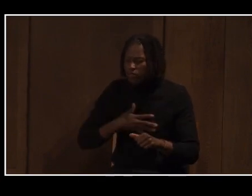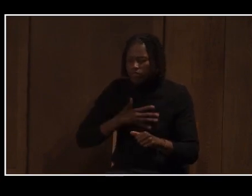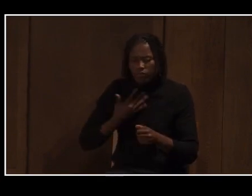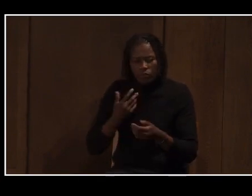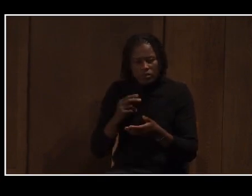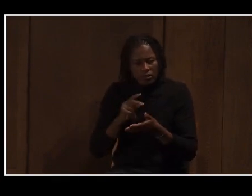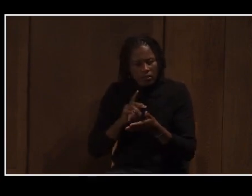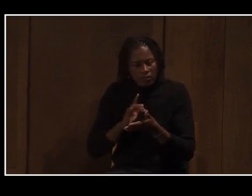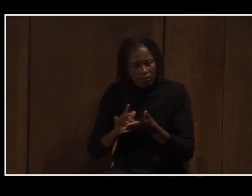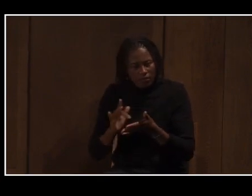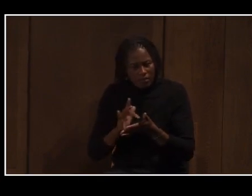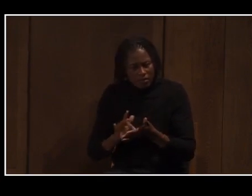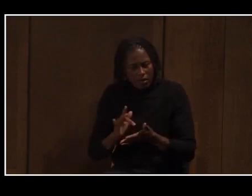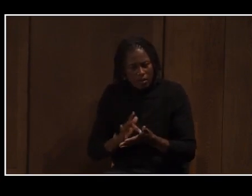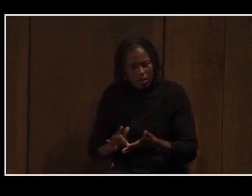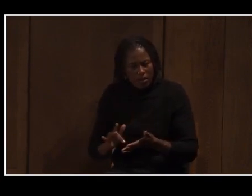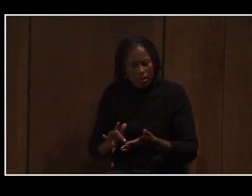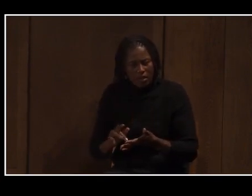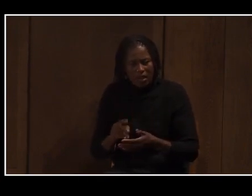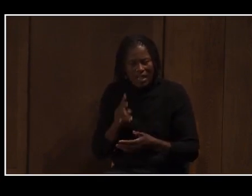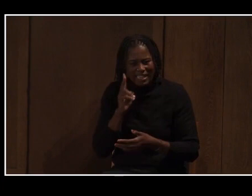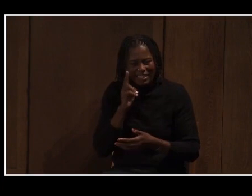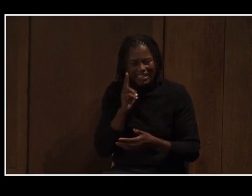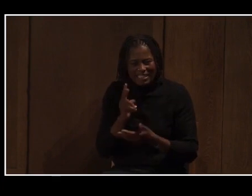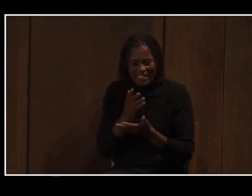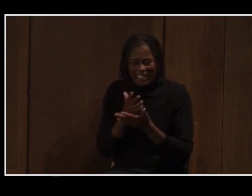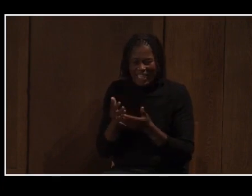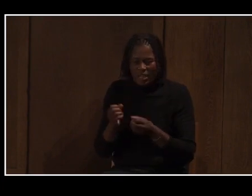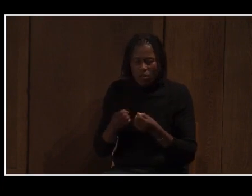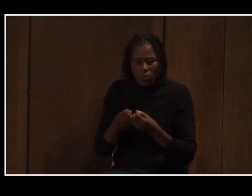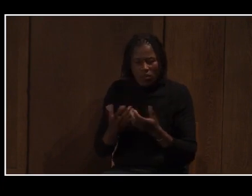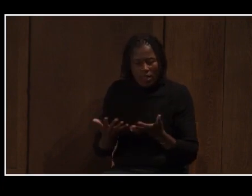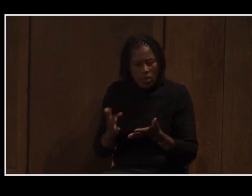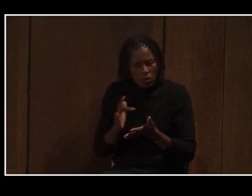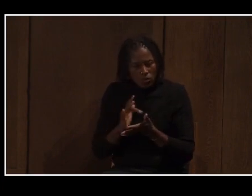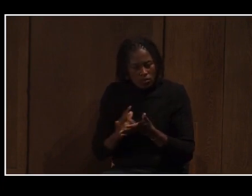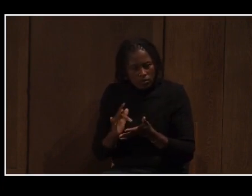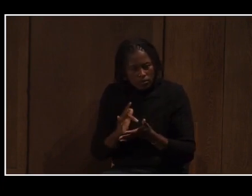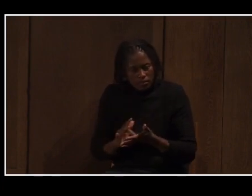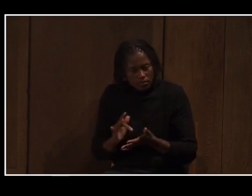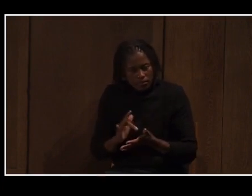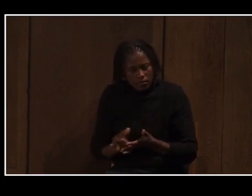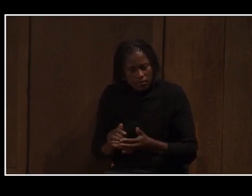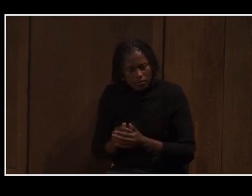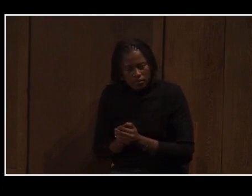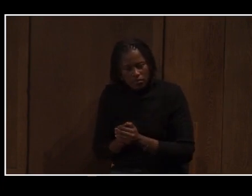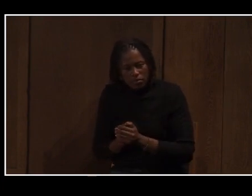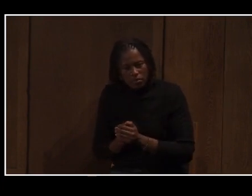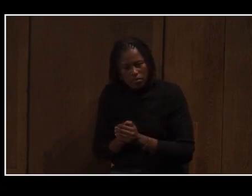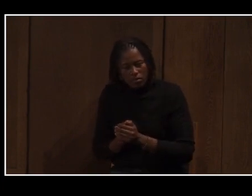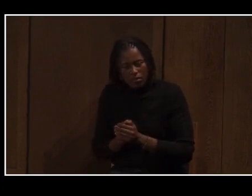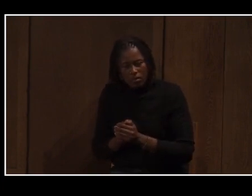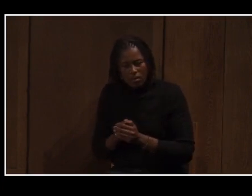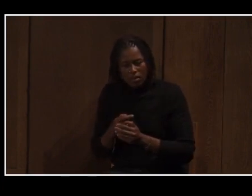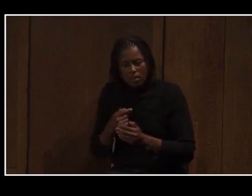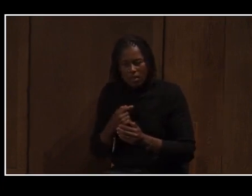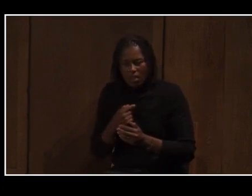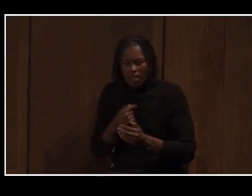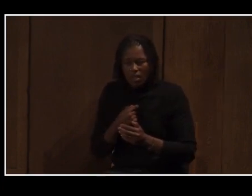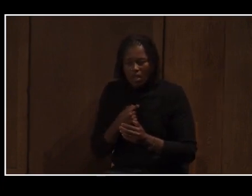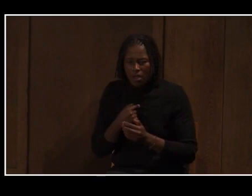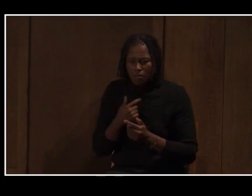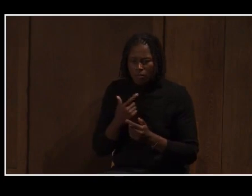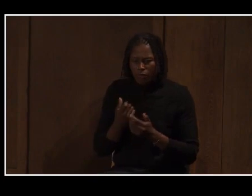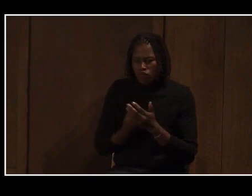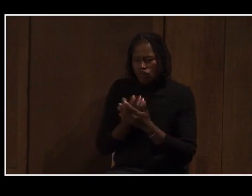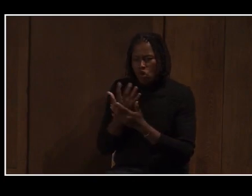clear under the filaments, data. In between remains of sand, flown in and out by a drone from whose